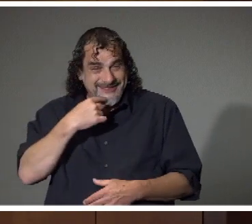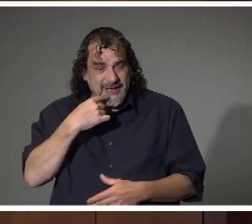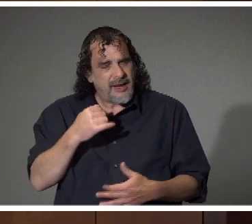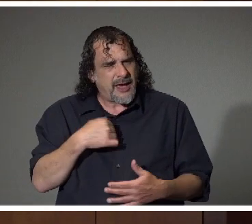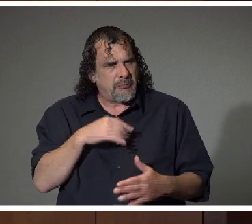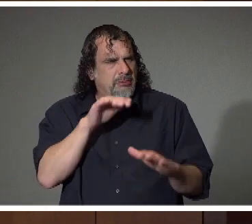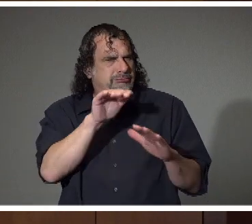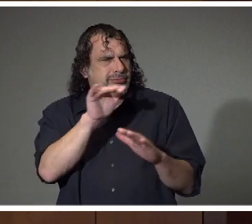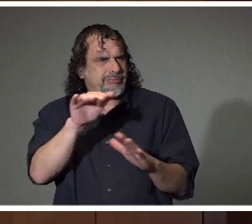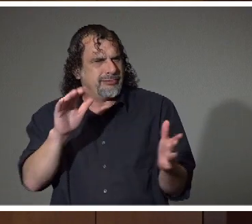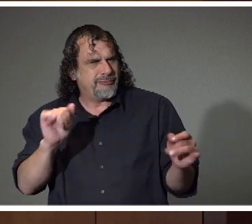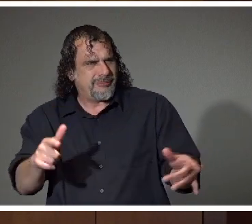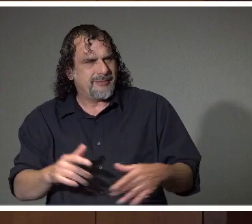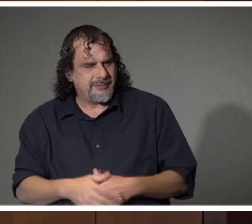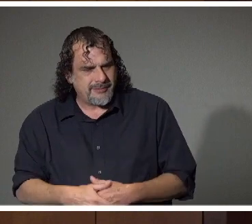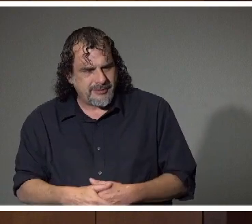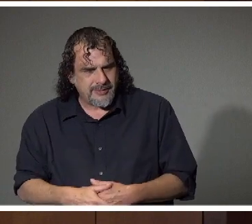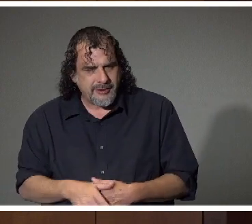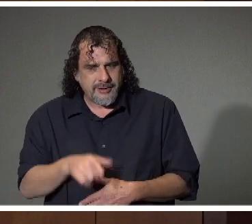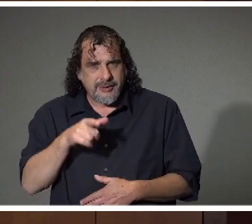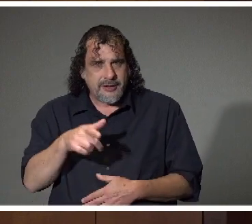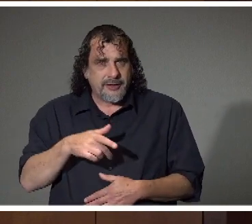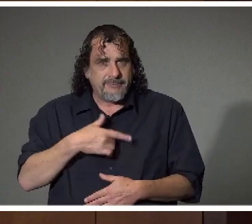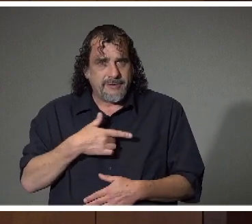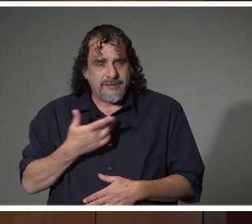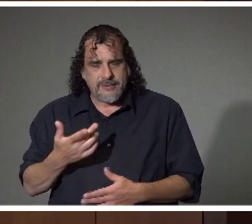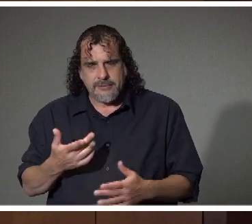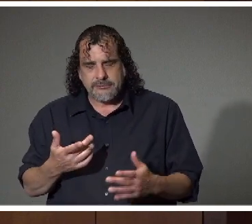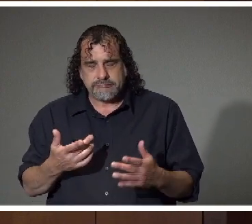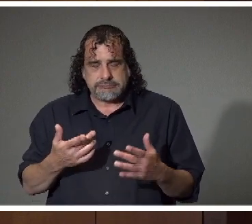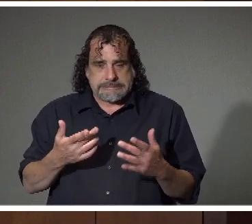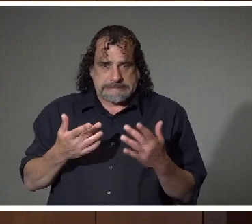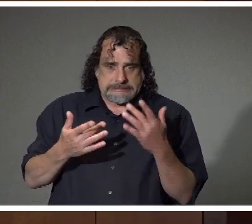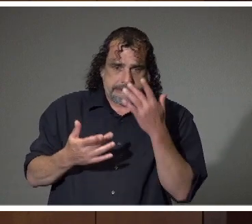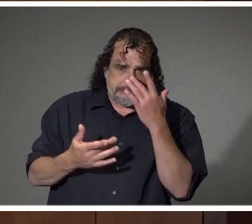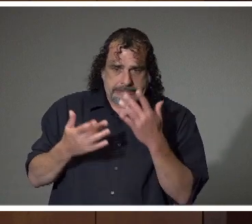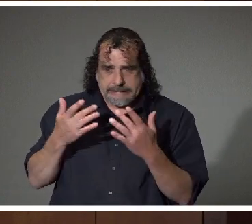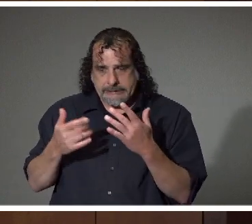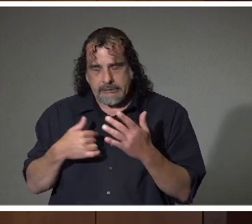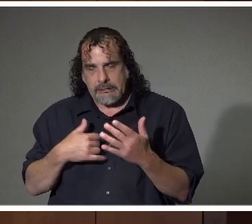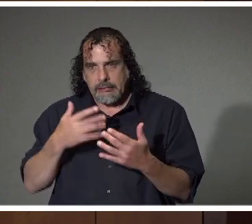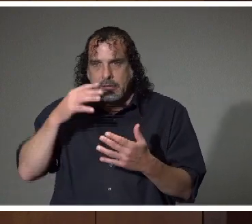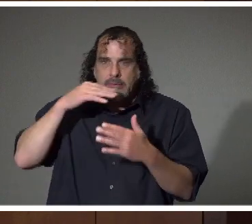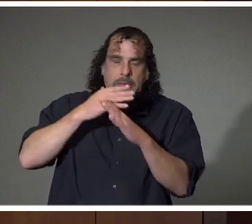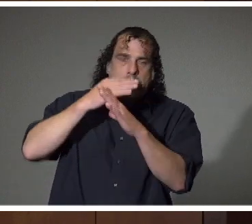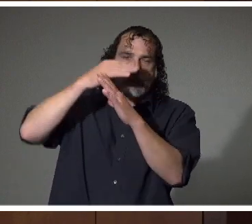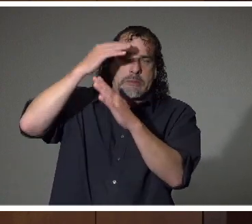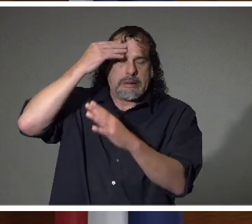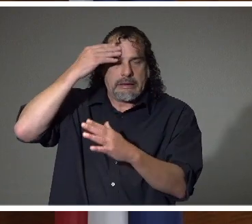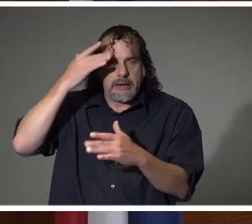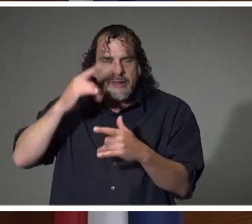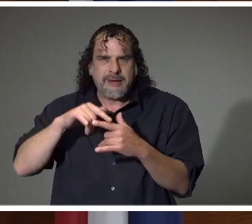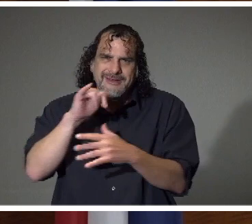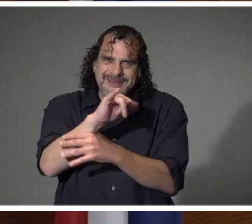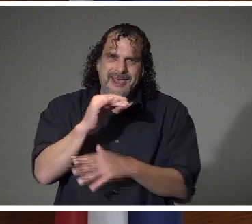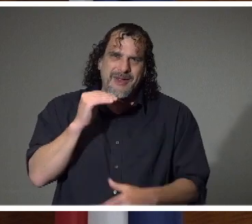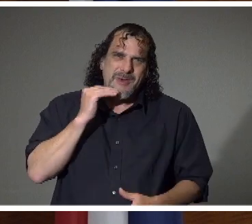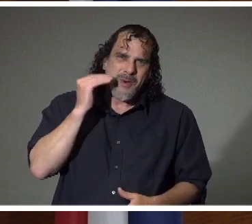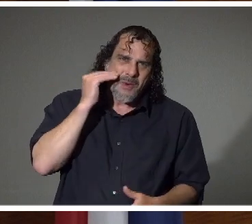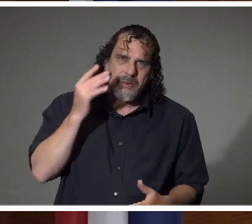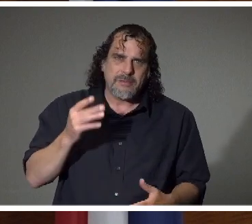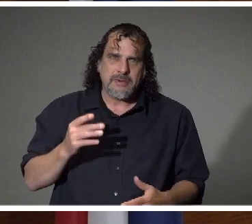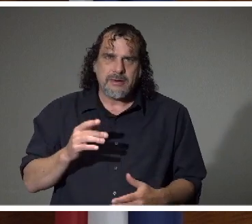there, if you are feeling symptomatic, if you don't feel well, if you have a high fever, stay at home. To all of